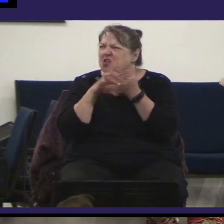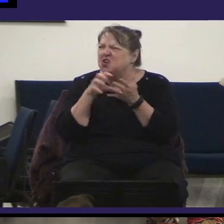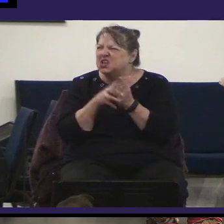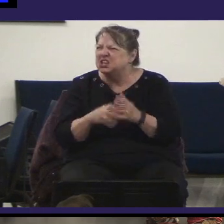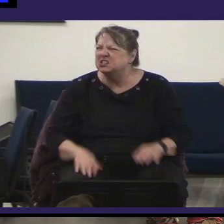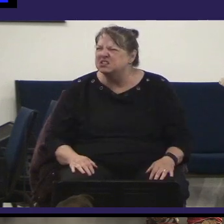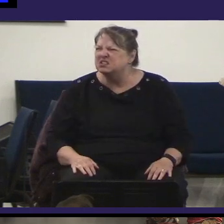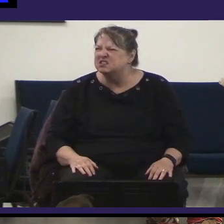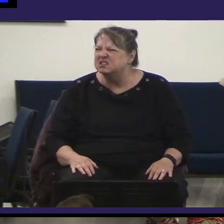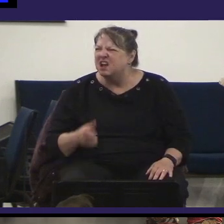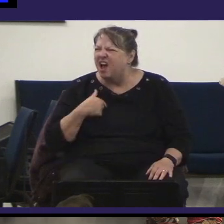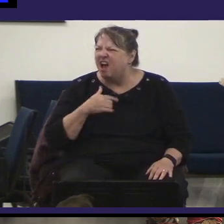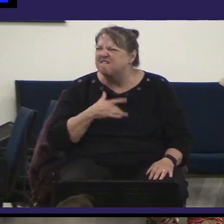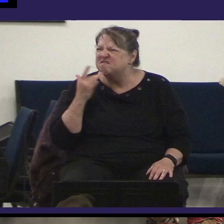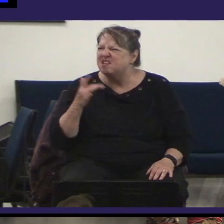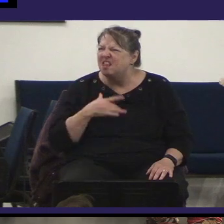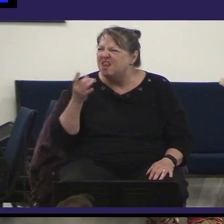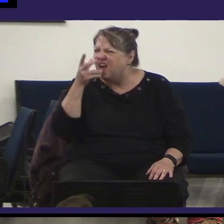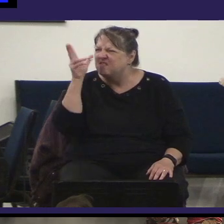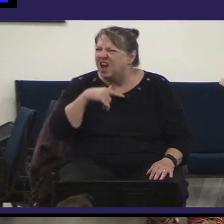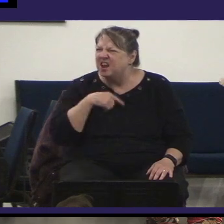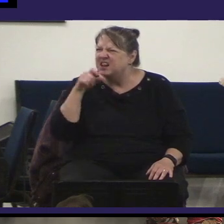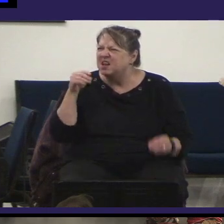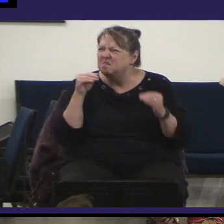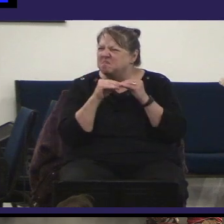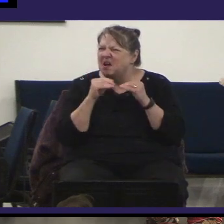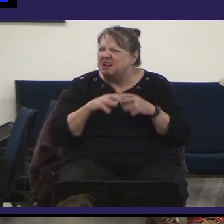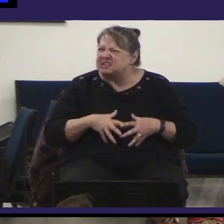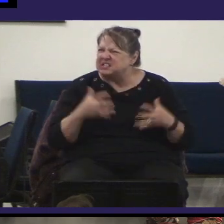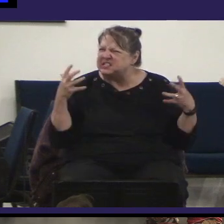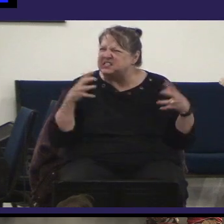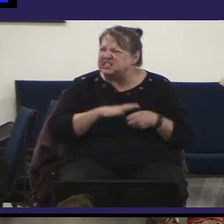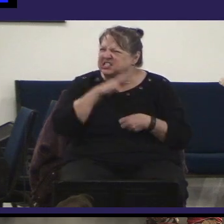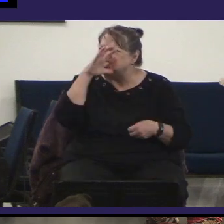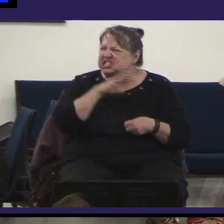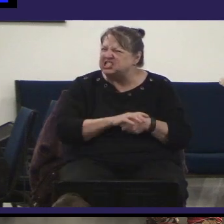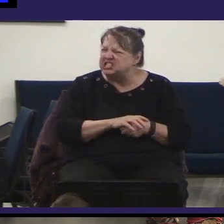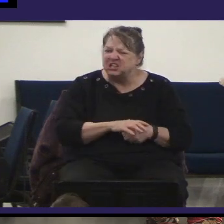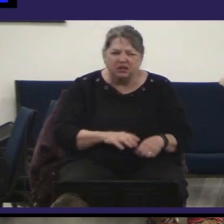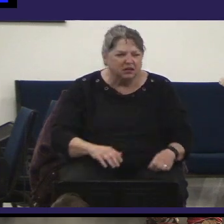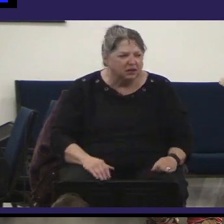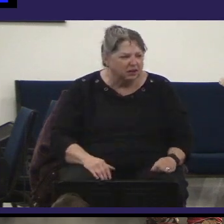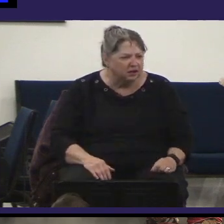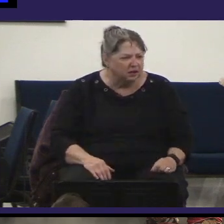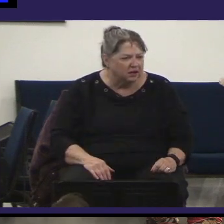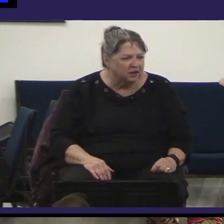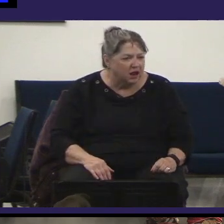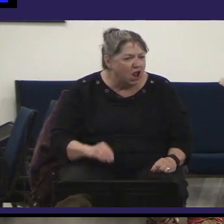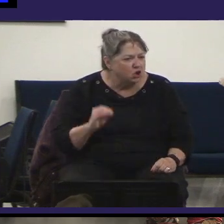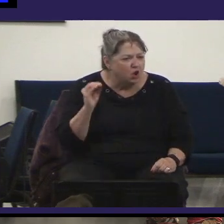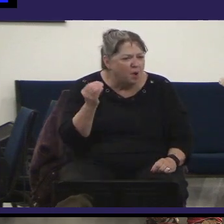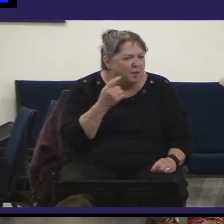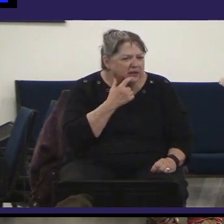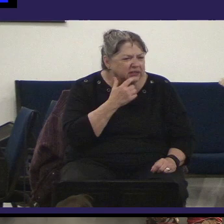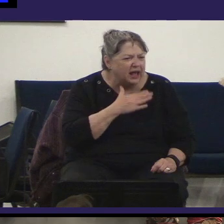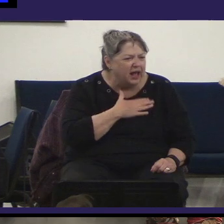You know, I didn't get my juice today. And, you know, so she would have fits of rage. But that day it was because no one said happy birthday.